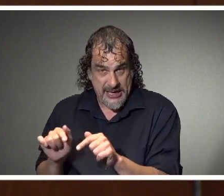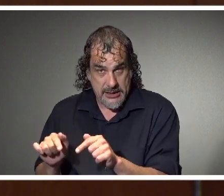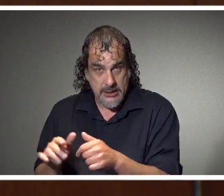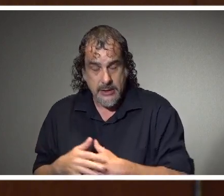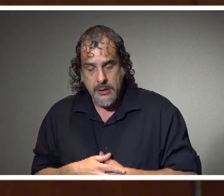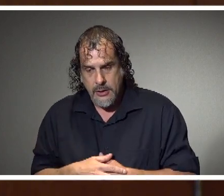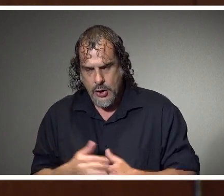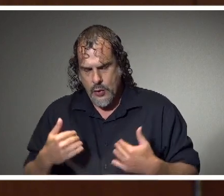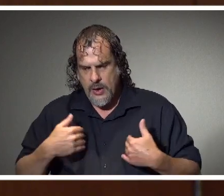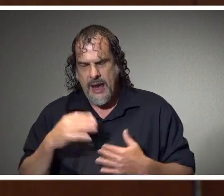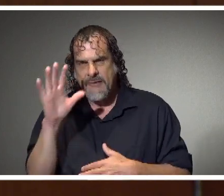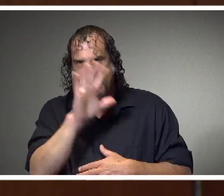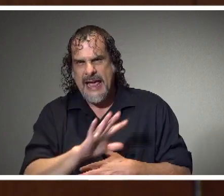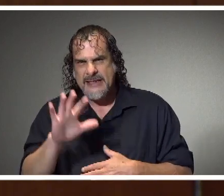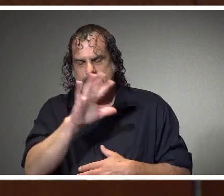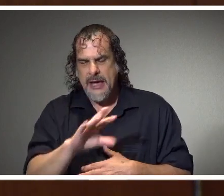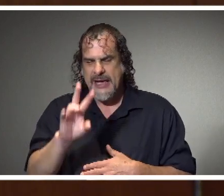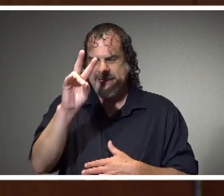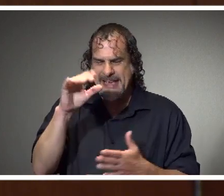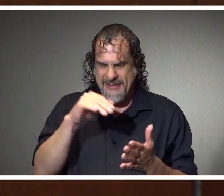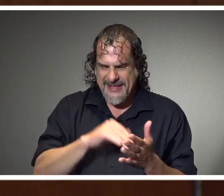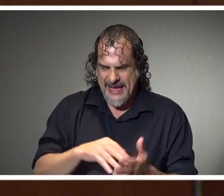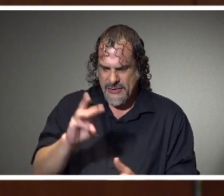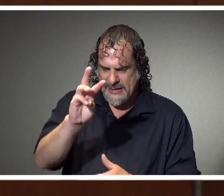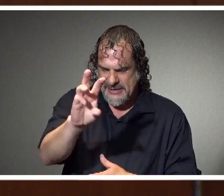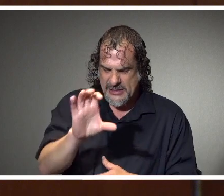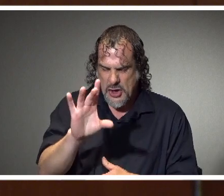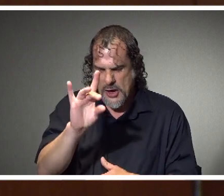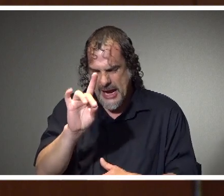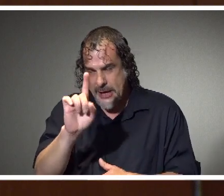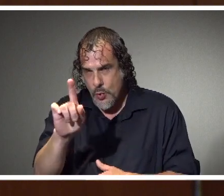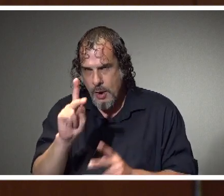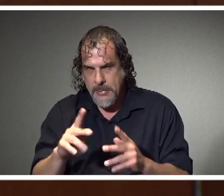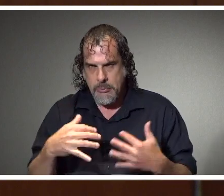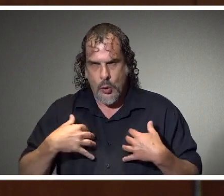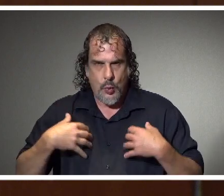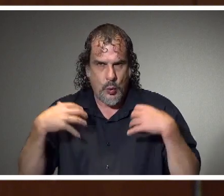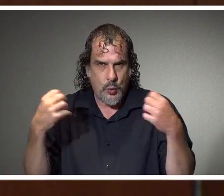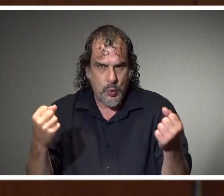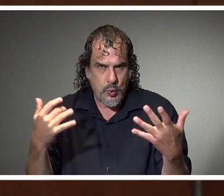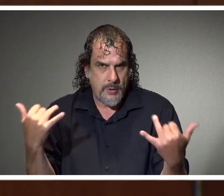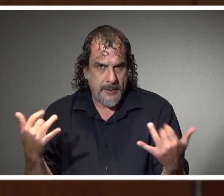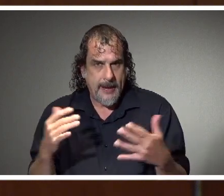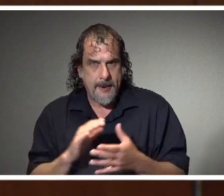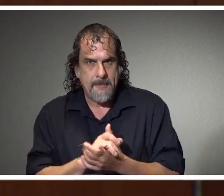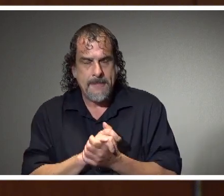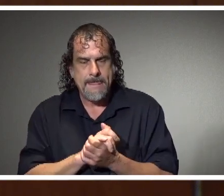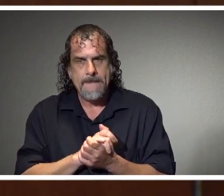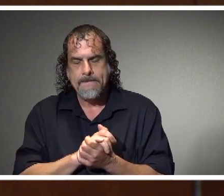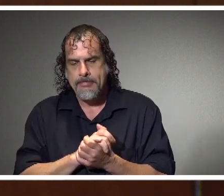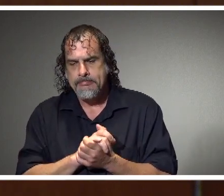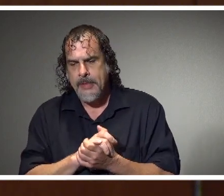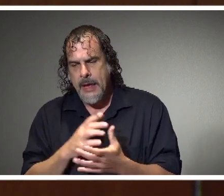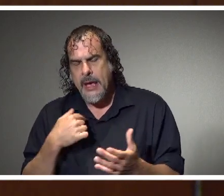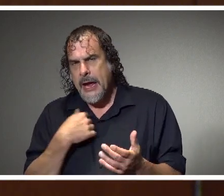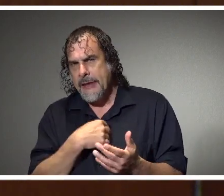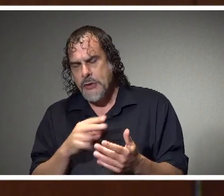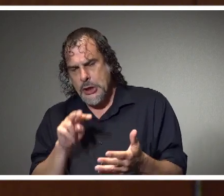have estimated 7,681 recovered individuals from COVID-19. If we look at